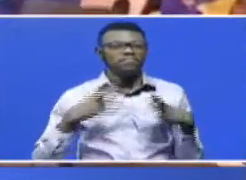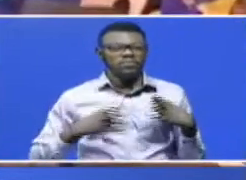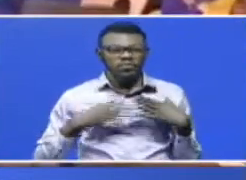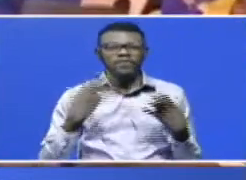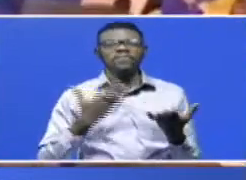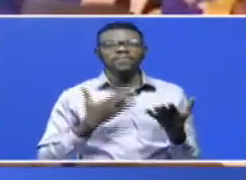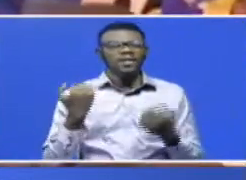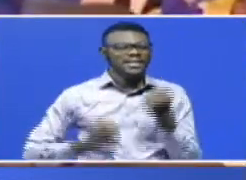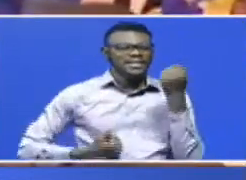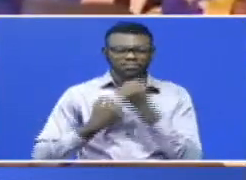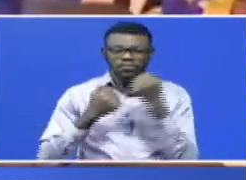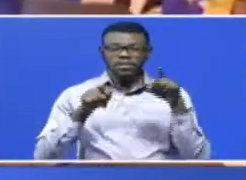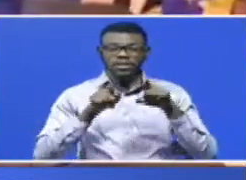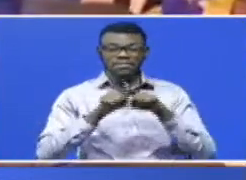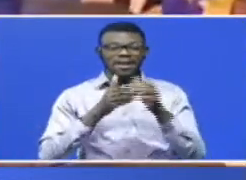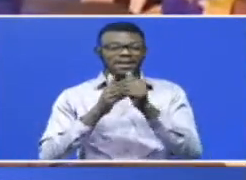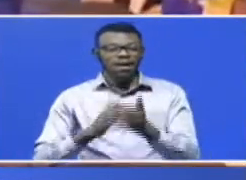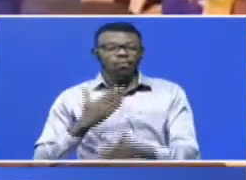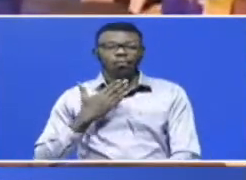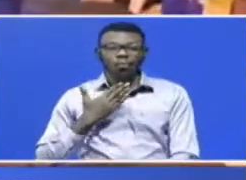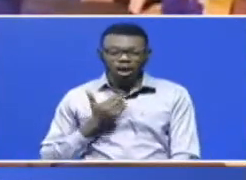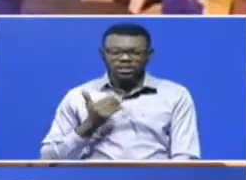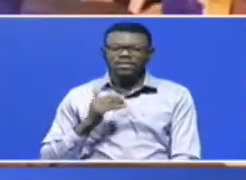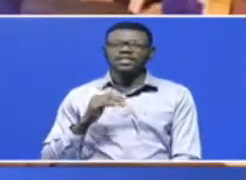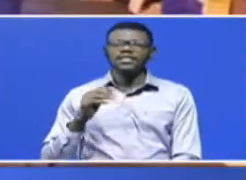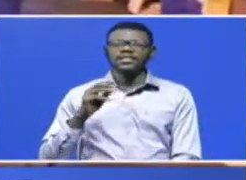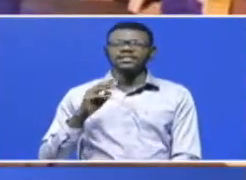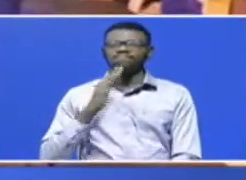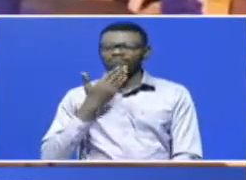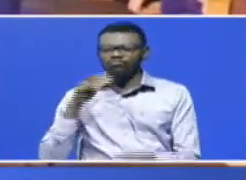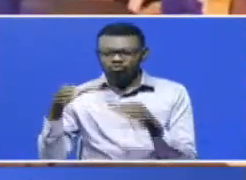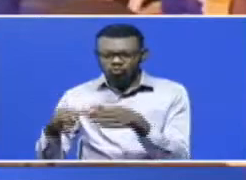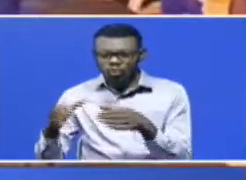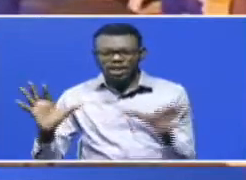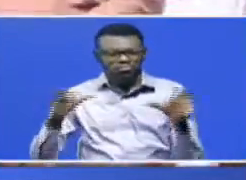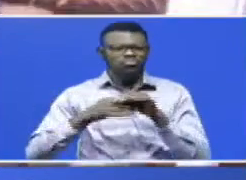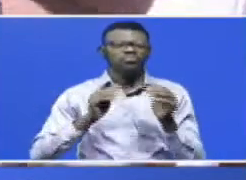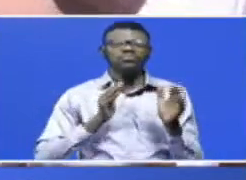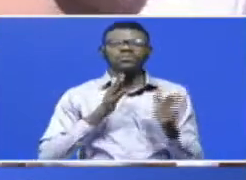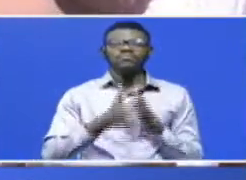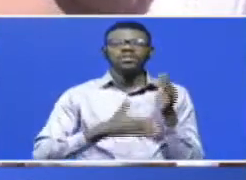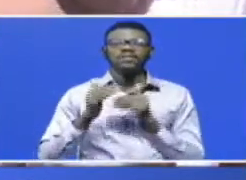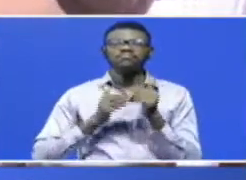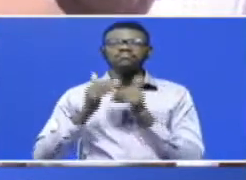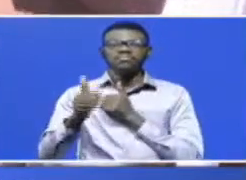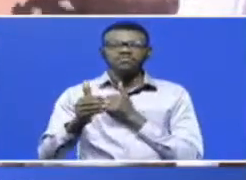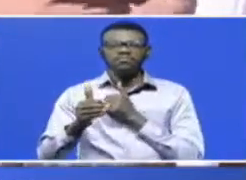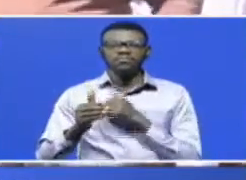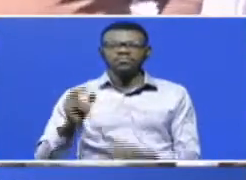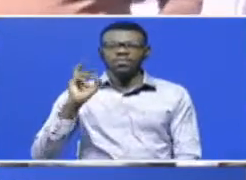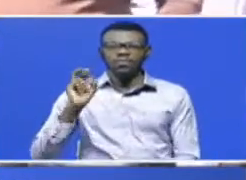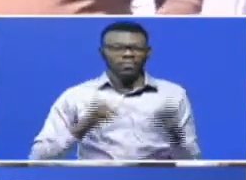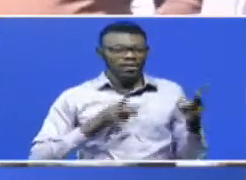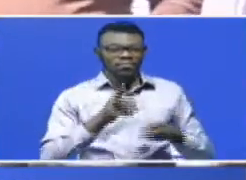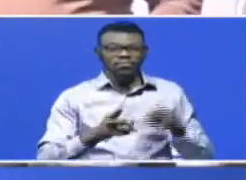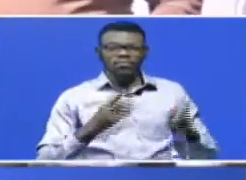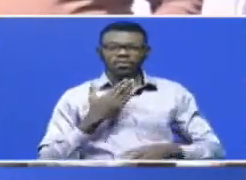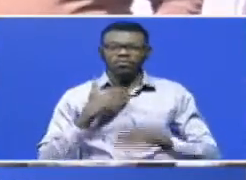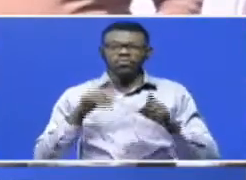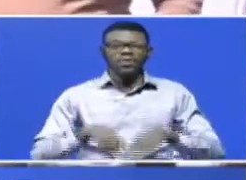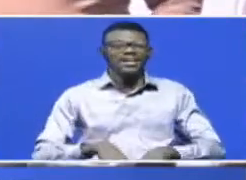for inclusion of all political leaders in the region to strategize on the way forward. 2022 tunataka wewe